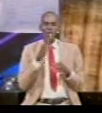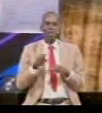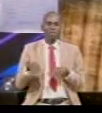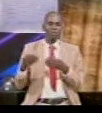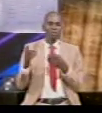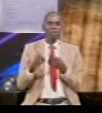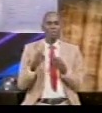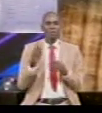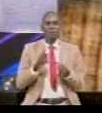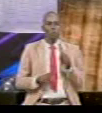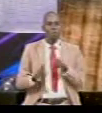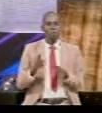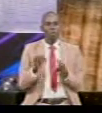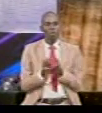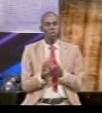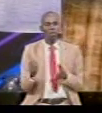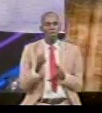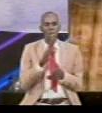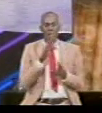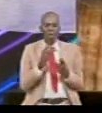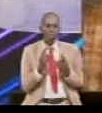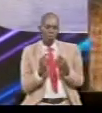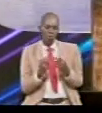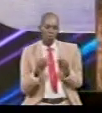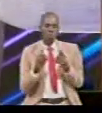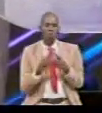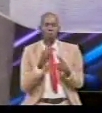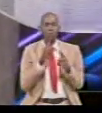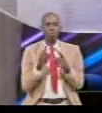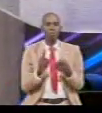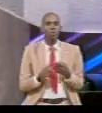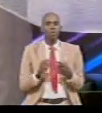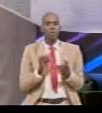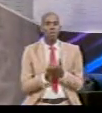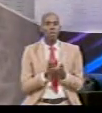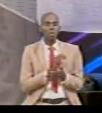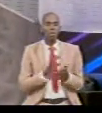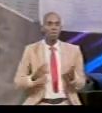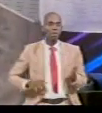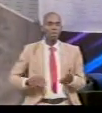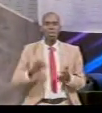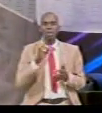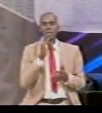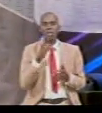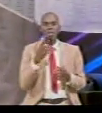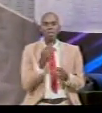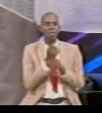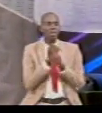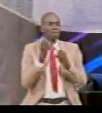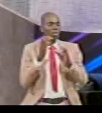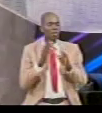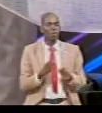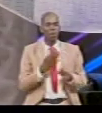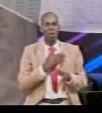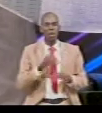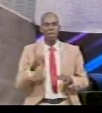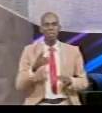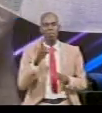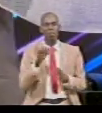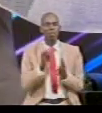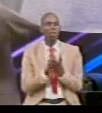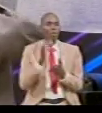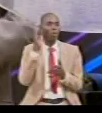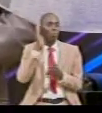people they were trying to talk to, that Christ is the Savior, and whosoever shall call on the name